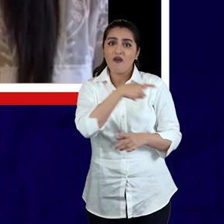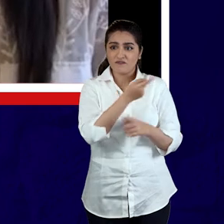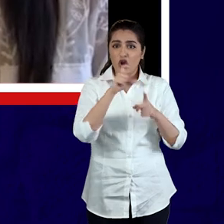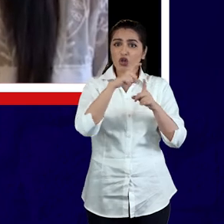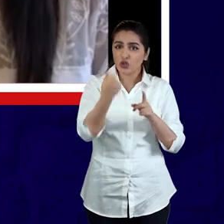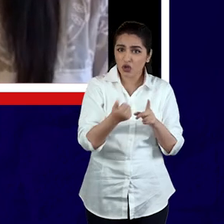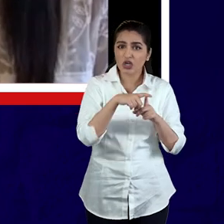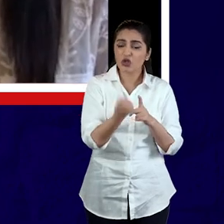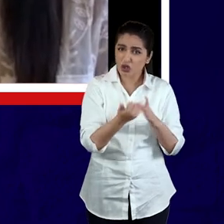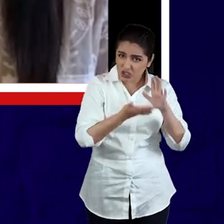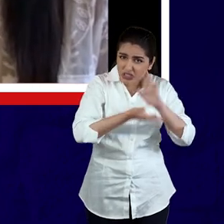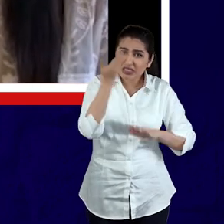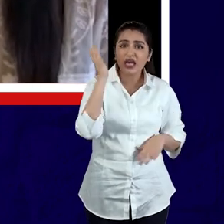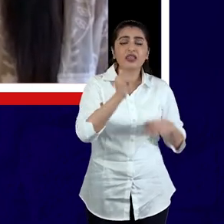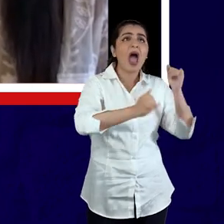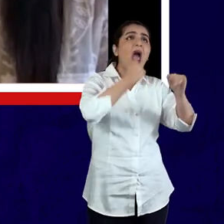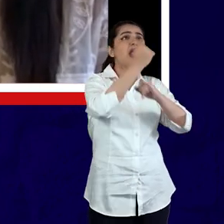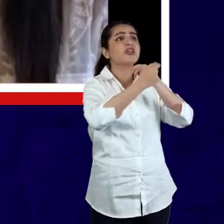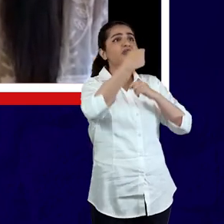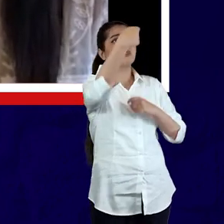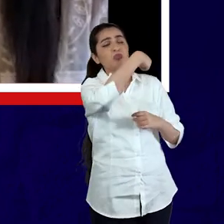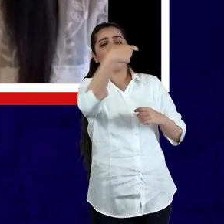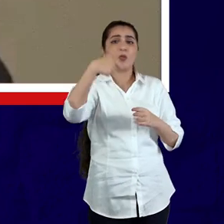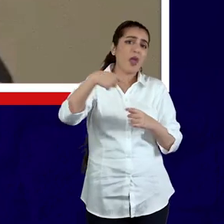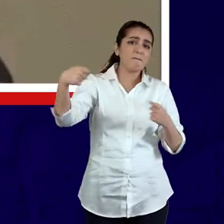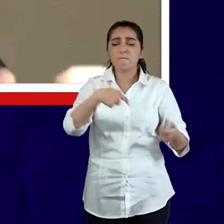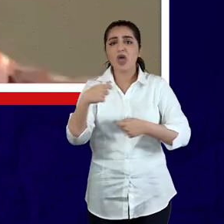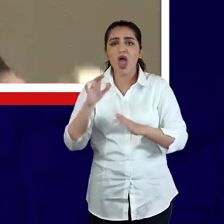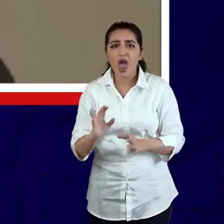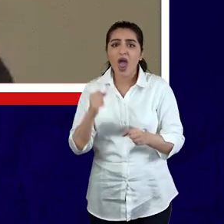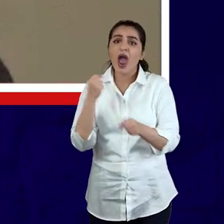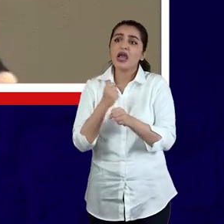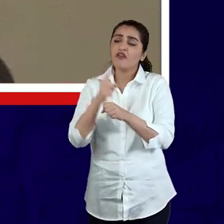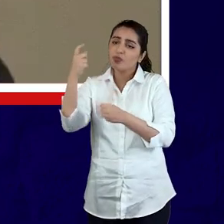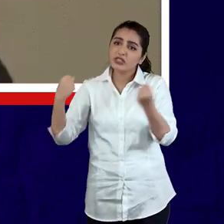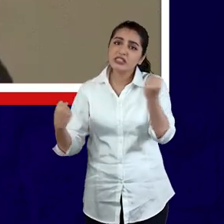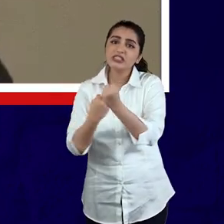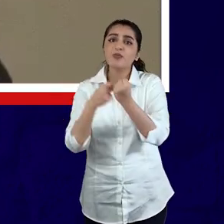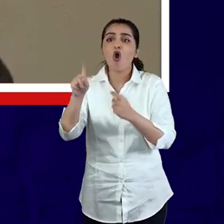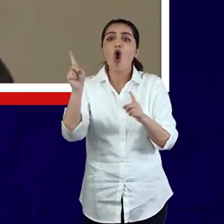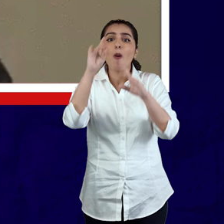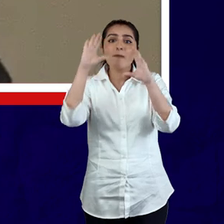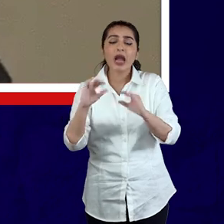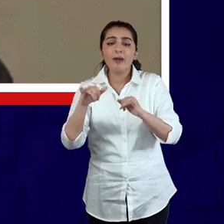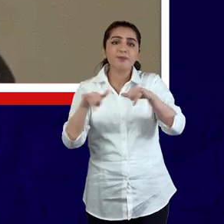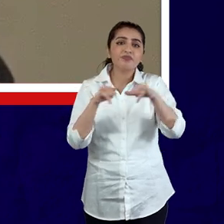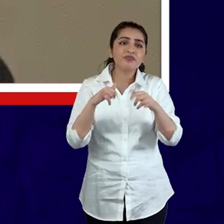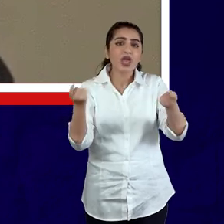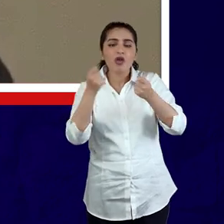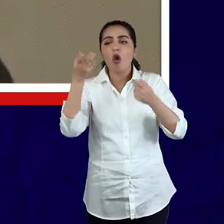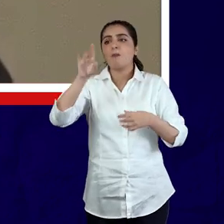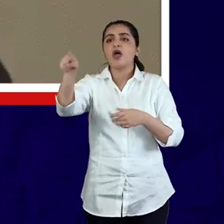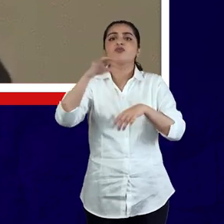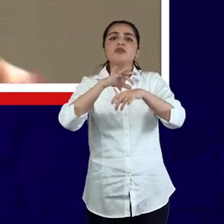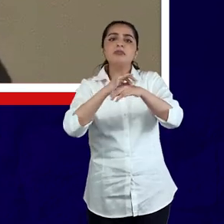funding. There is a huge amount of funding internationally that's available. I think the governments must support our young designers to work in